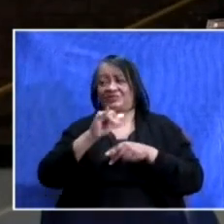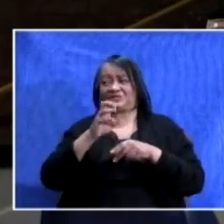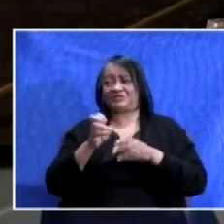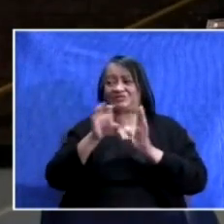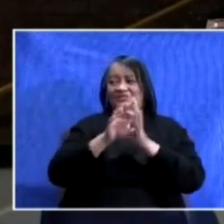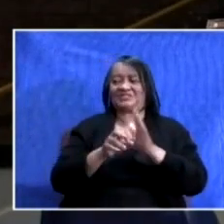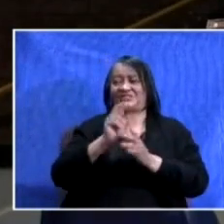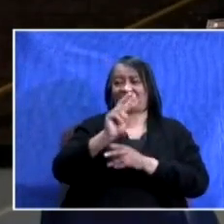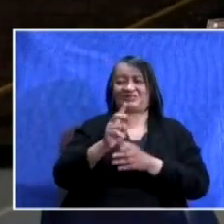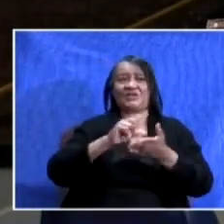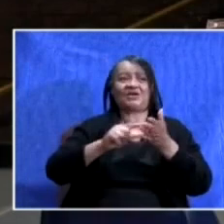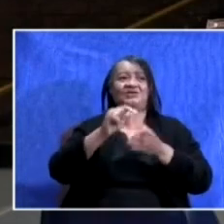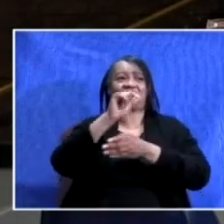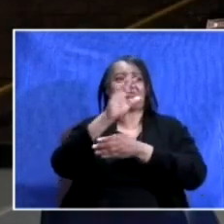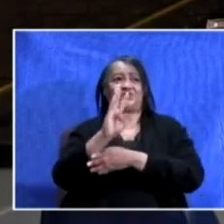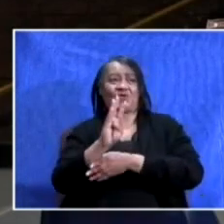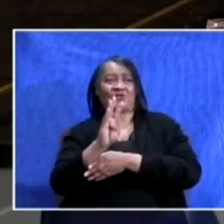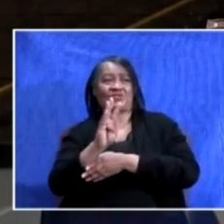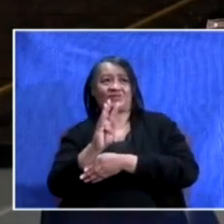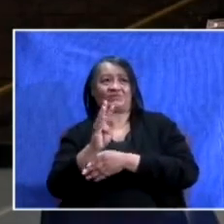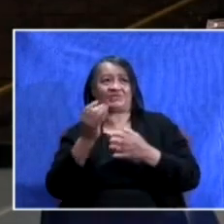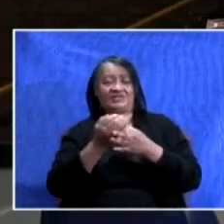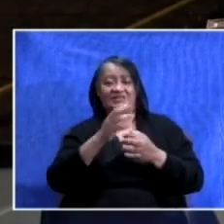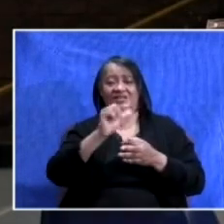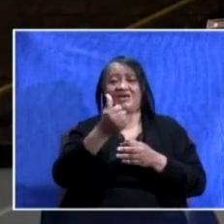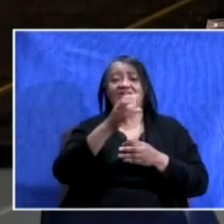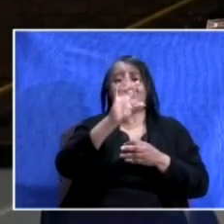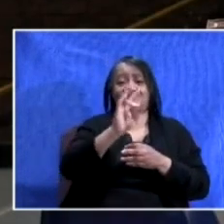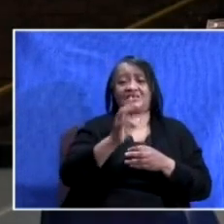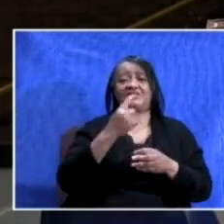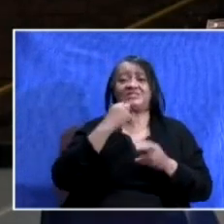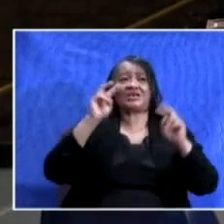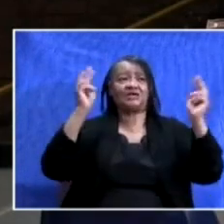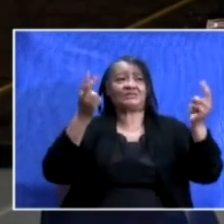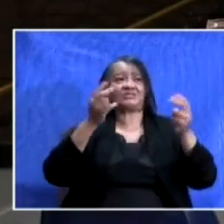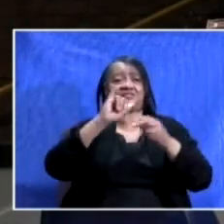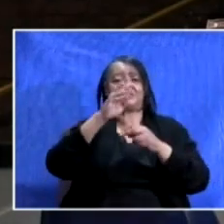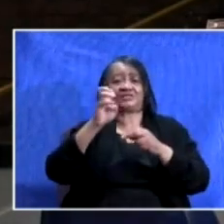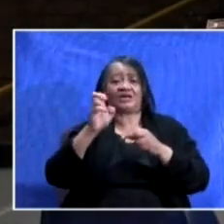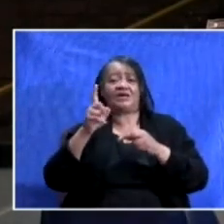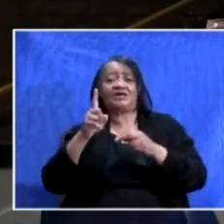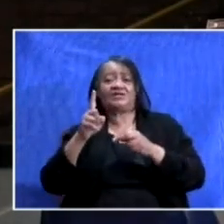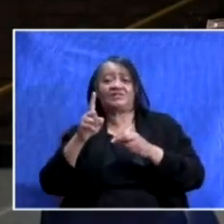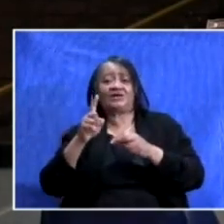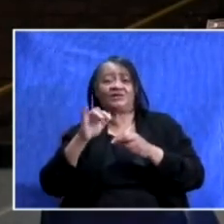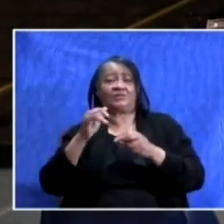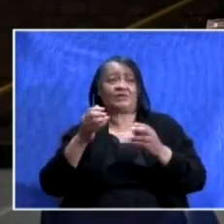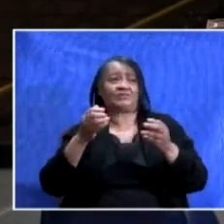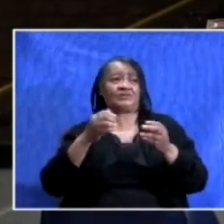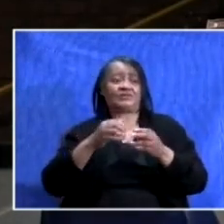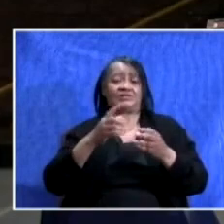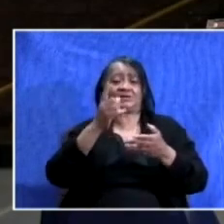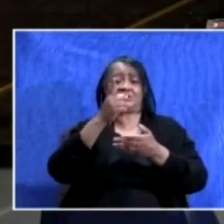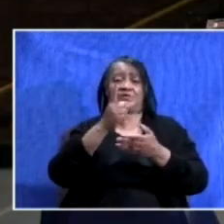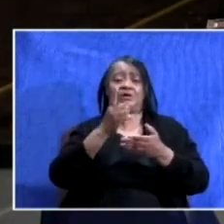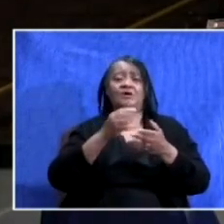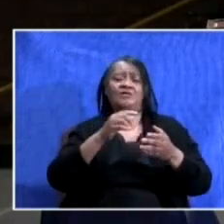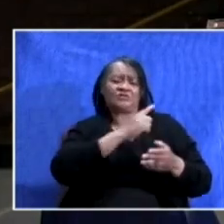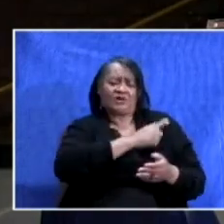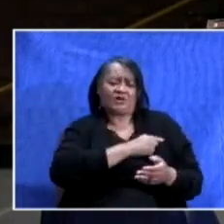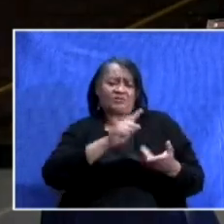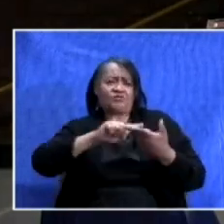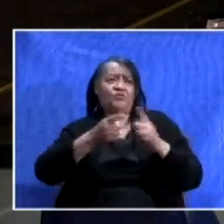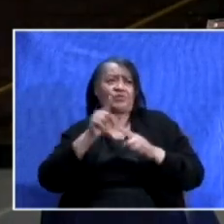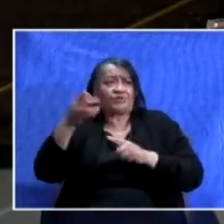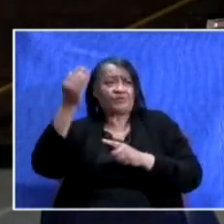James chapter 2, verse 4 through 17 says this. James, the half-brother of Jesus, says, dear friends, do